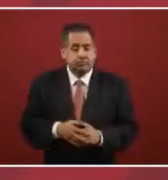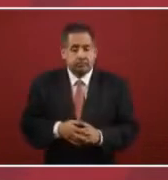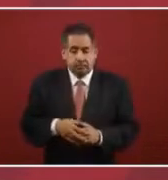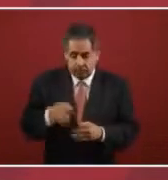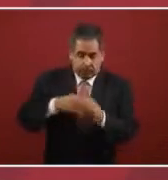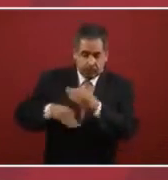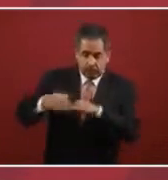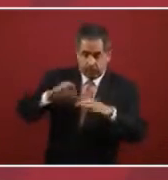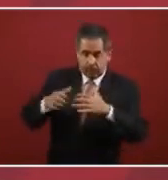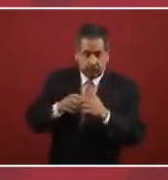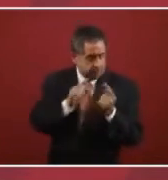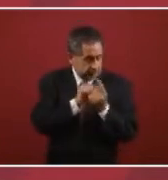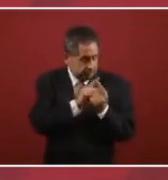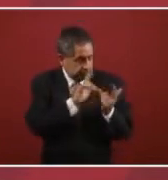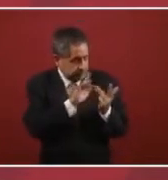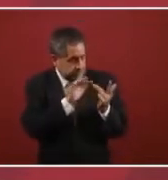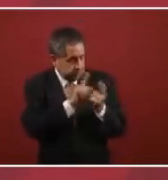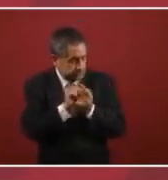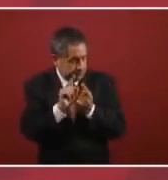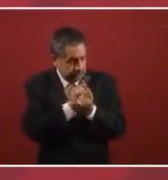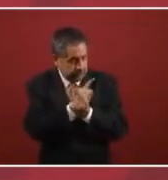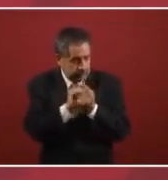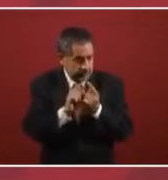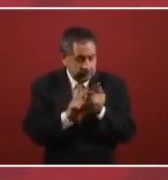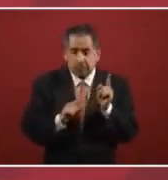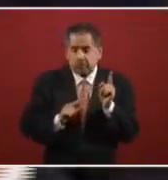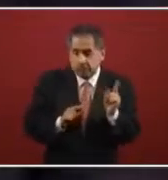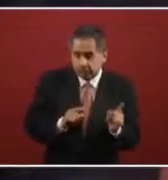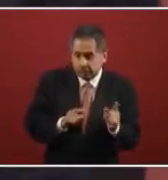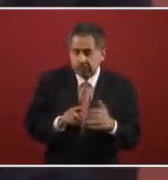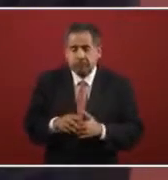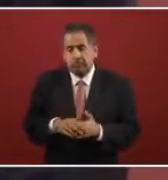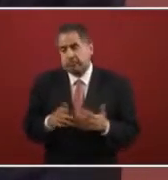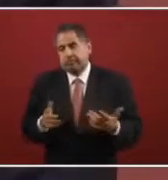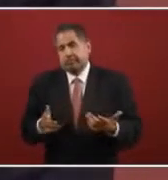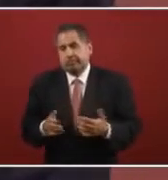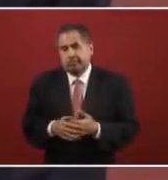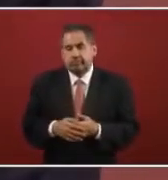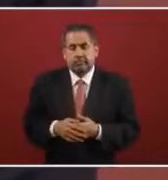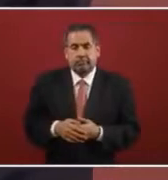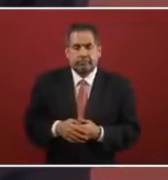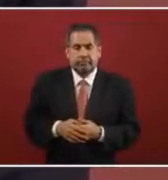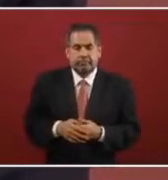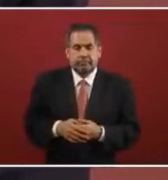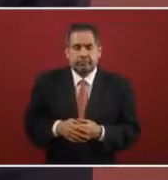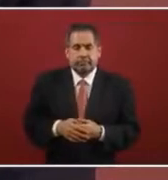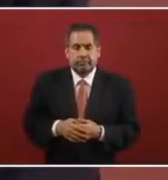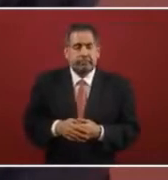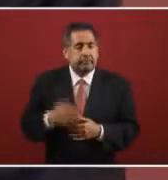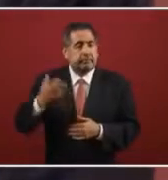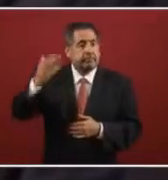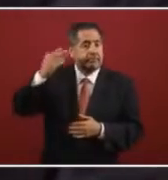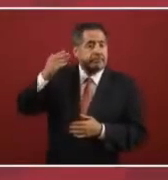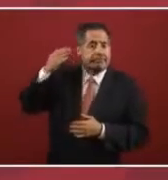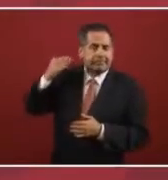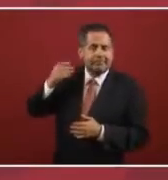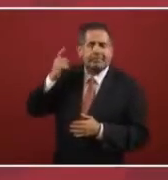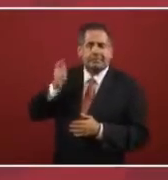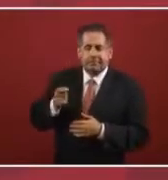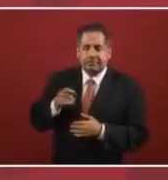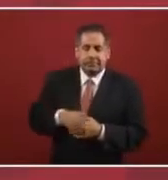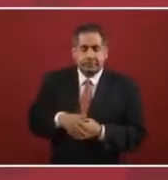todos los que all of tienen those más that actually vinculación. have contact and No que interaction. antes Because el